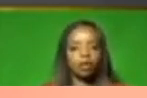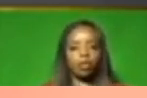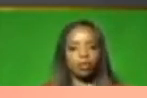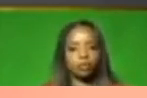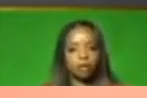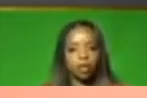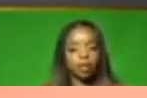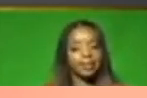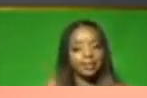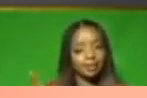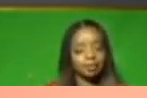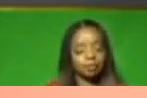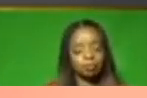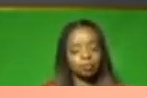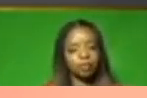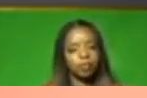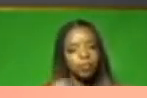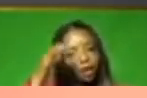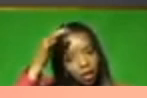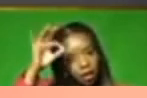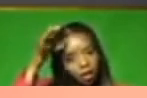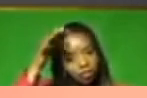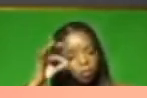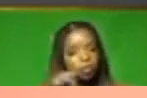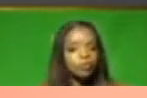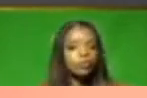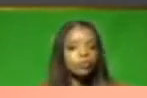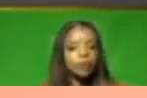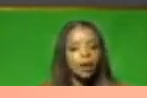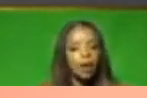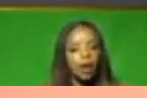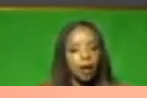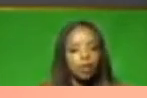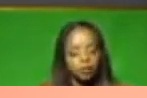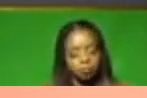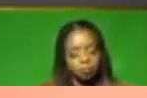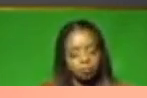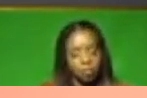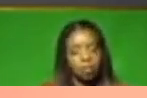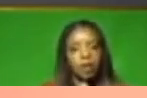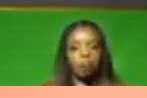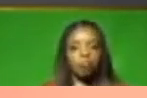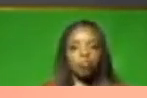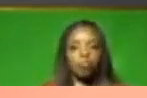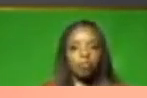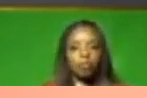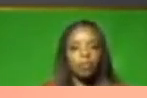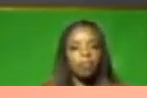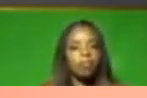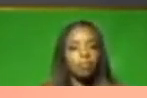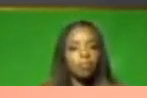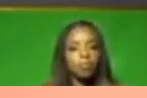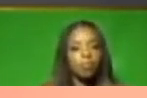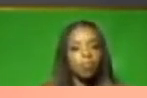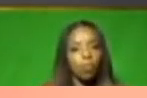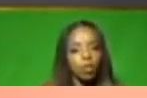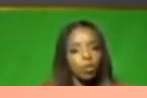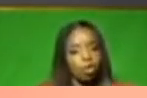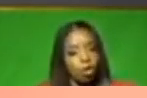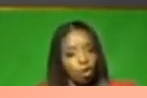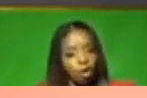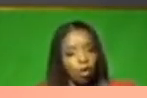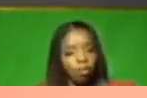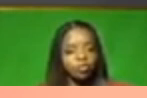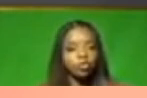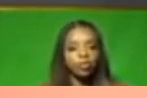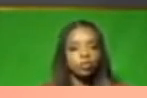advise government and mobilize society around a comprehensive program to end corruption in all its